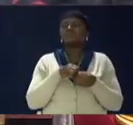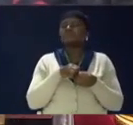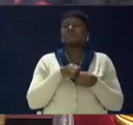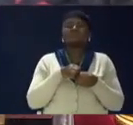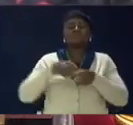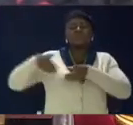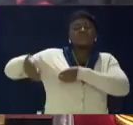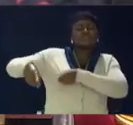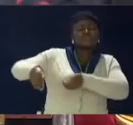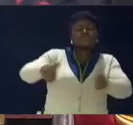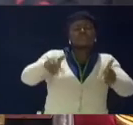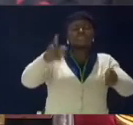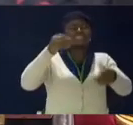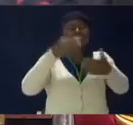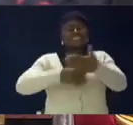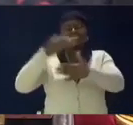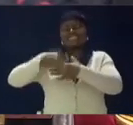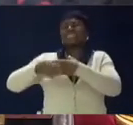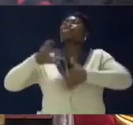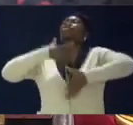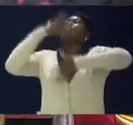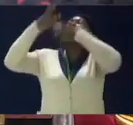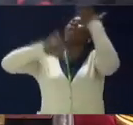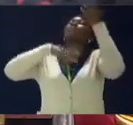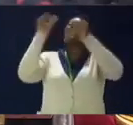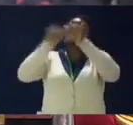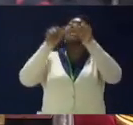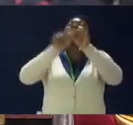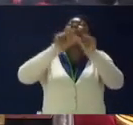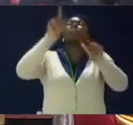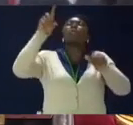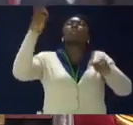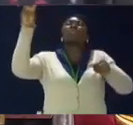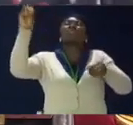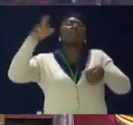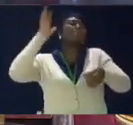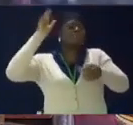during the next shout, every one of them will get out.